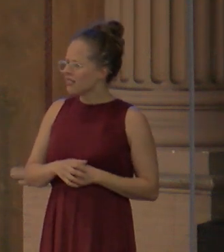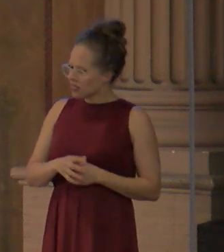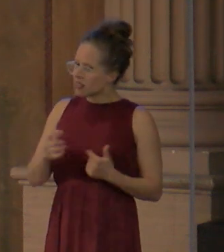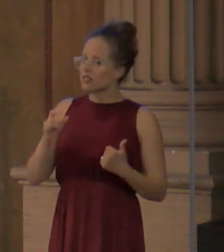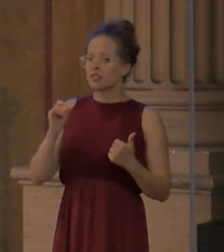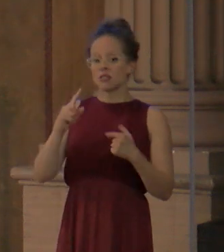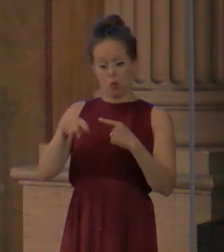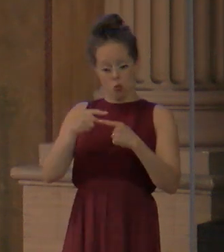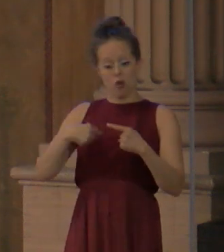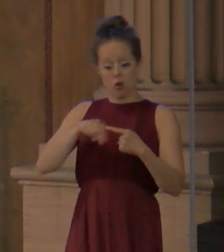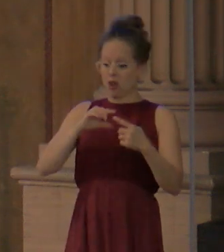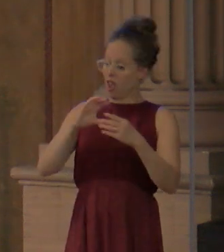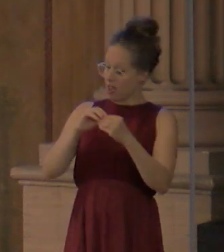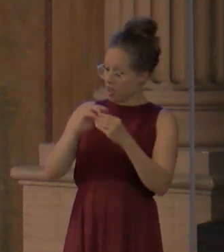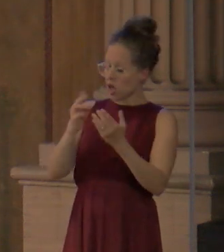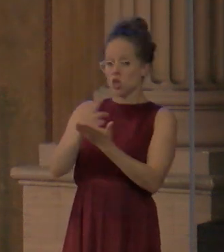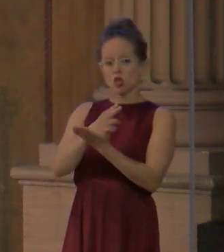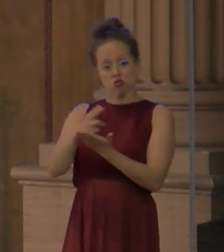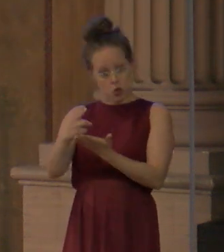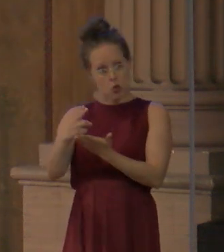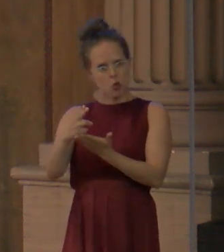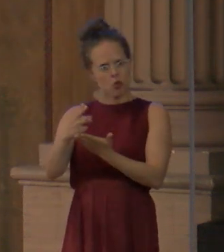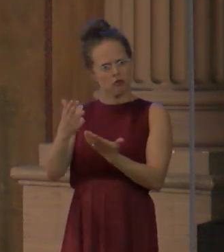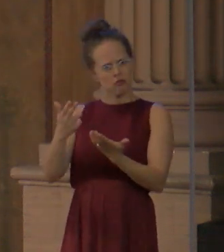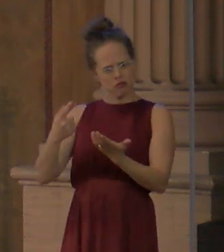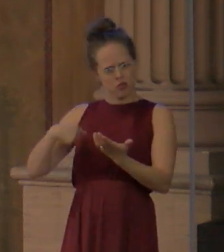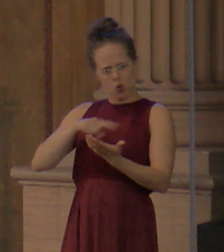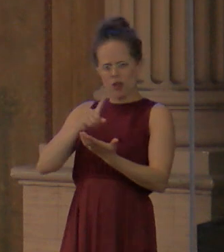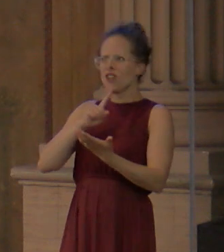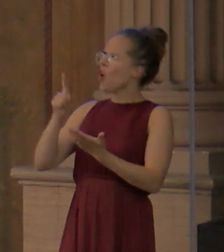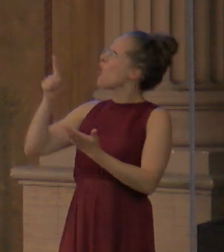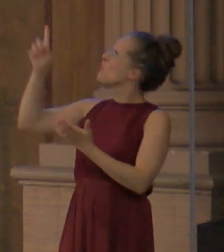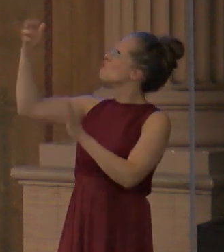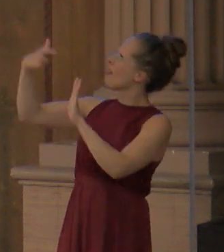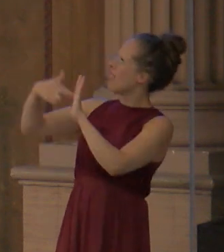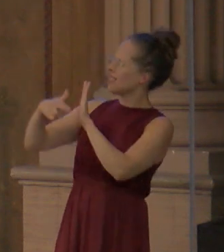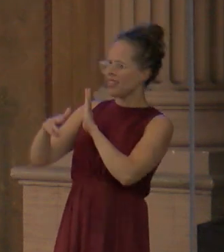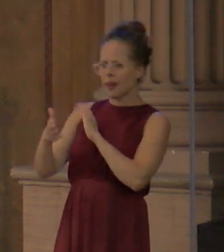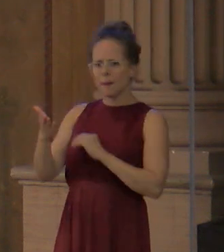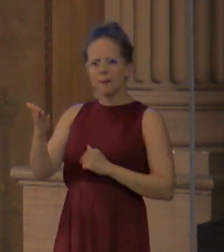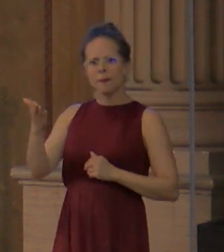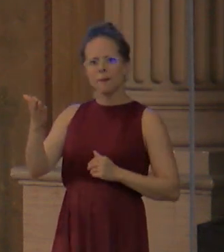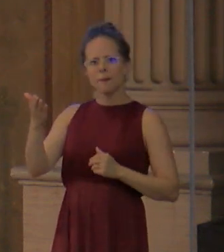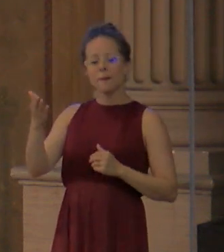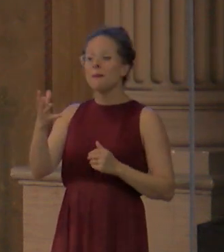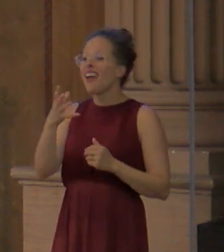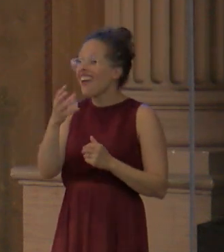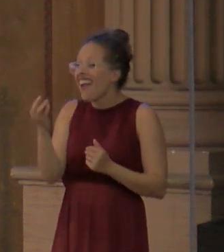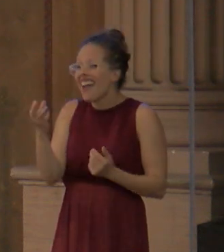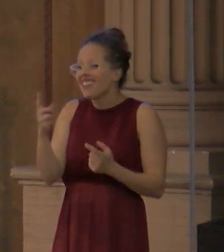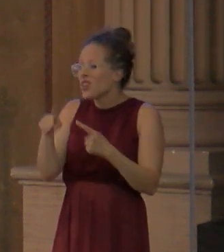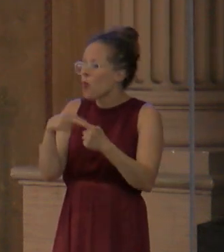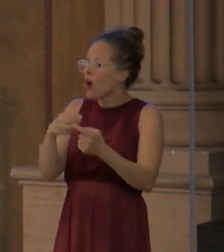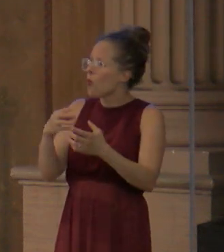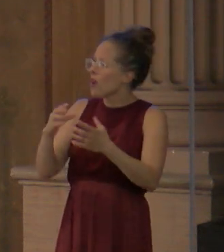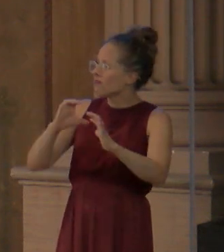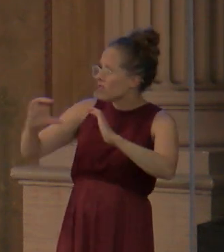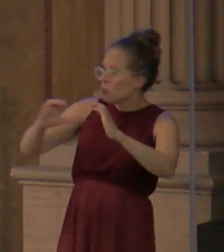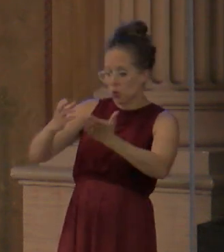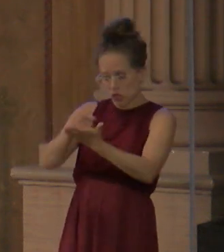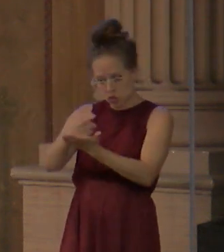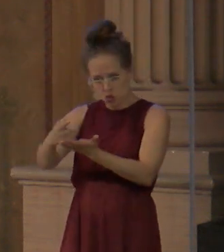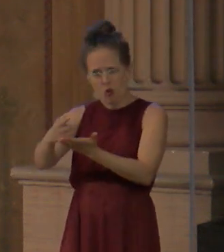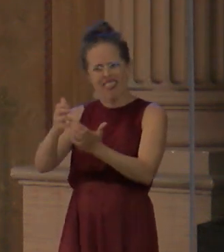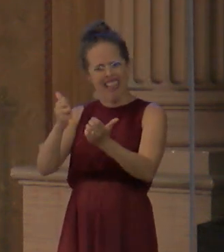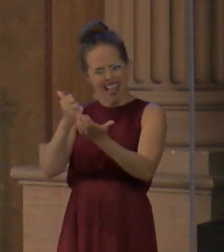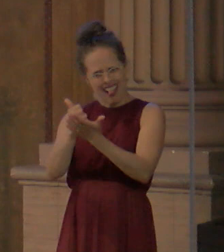is honest and true and right in what he says, but also because, it just enables everyone to know what is reality and